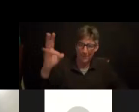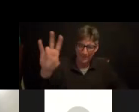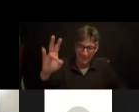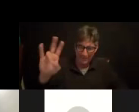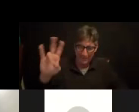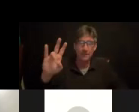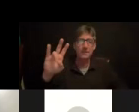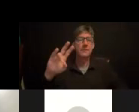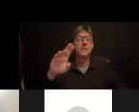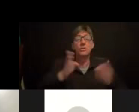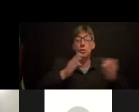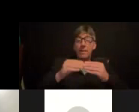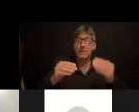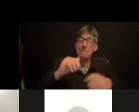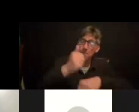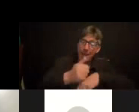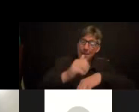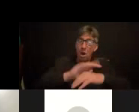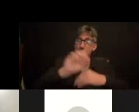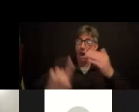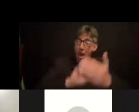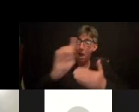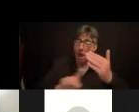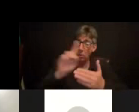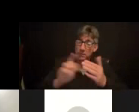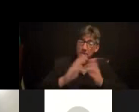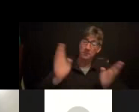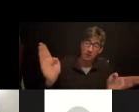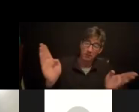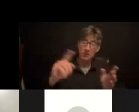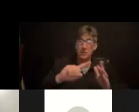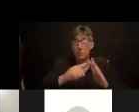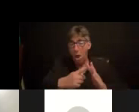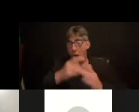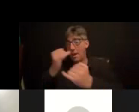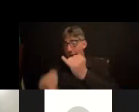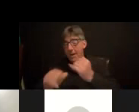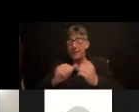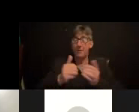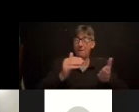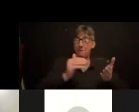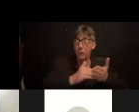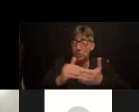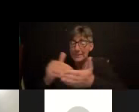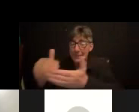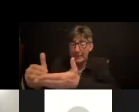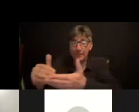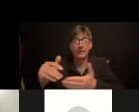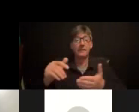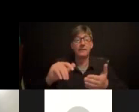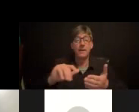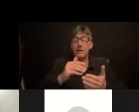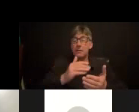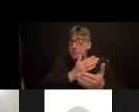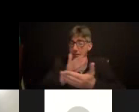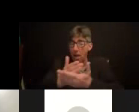hours of operations, so when things start or end, the frequency, so how often trains and buses come, and crowding, or how many people should be on a vehicle at